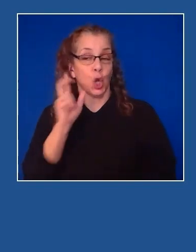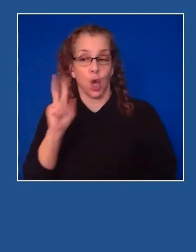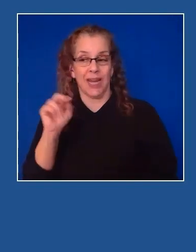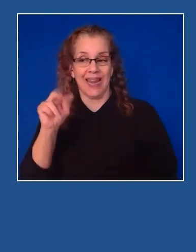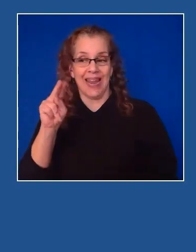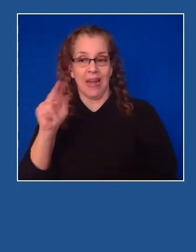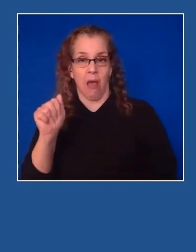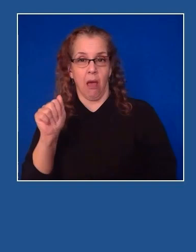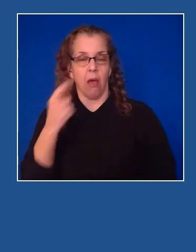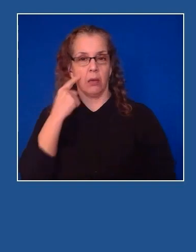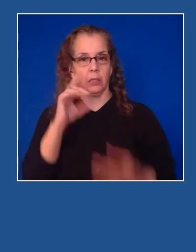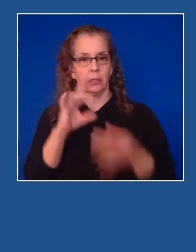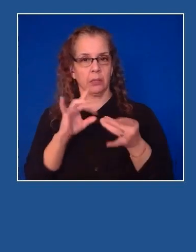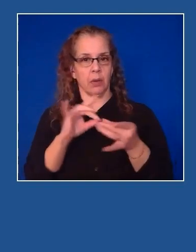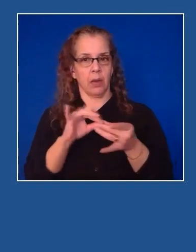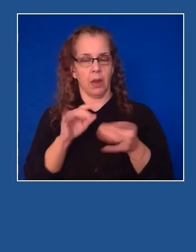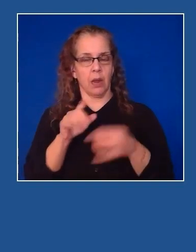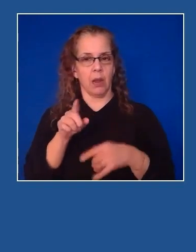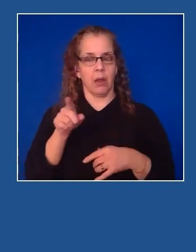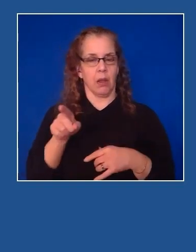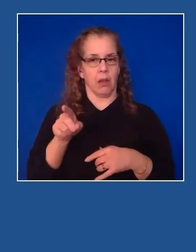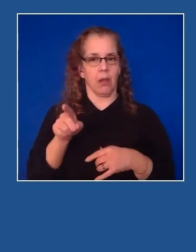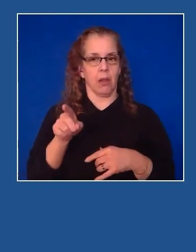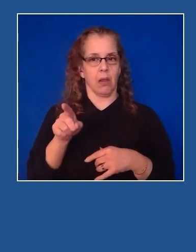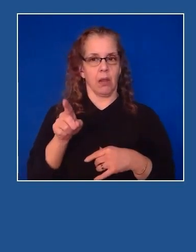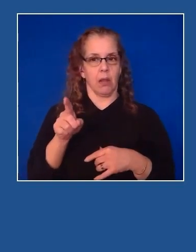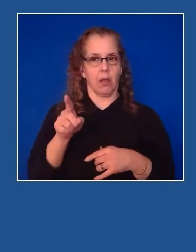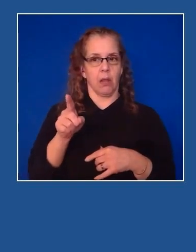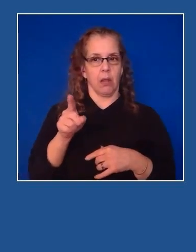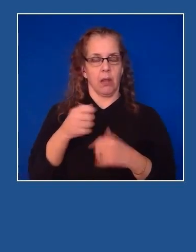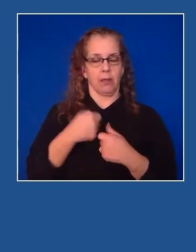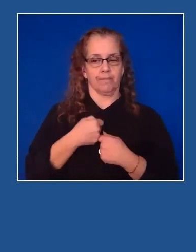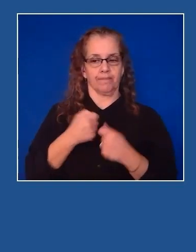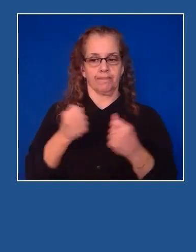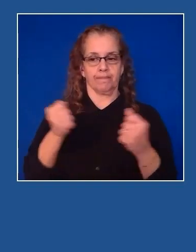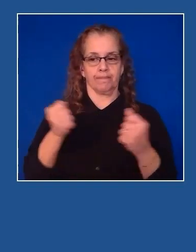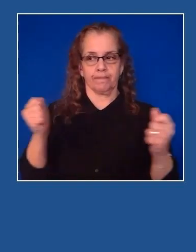upon disclosing about self-harm and